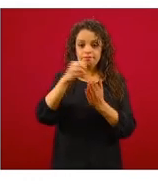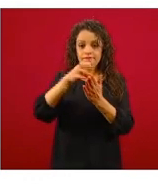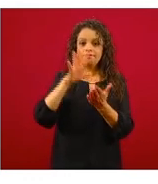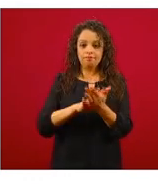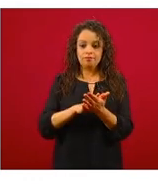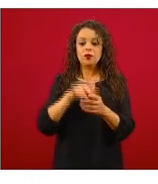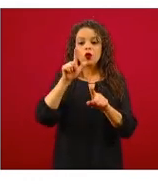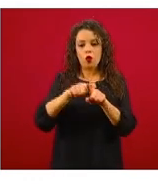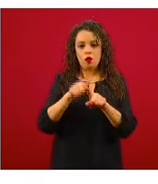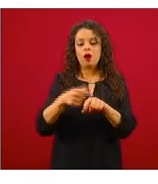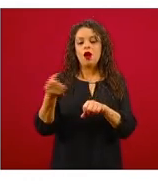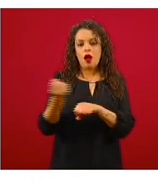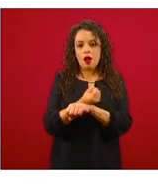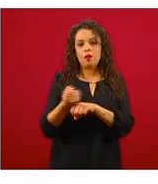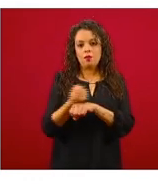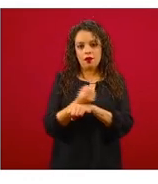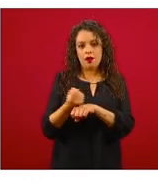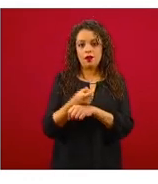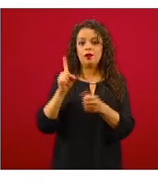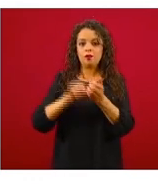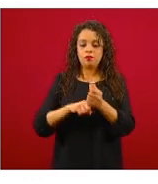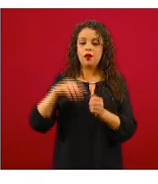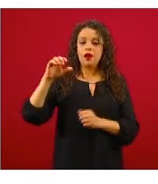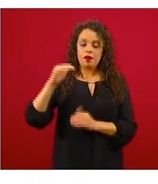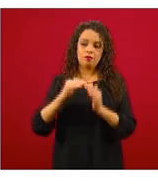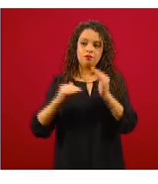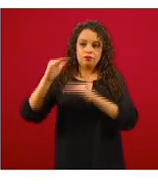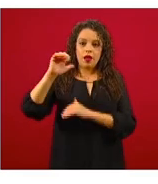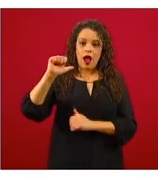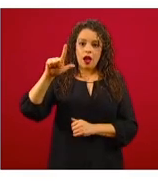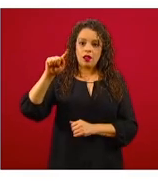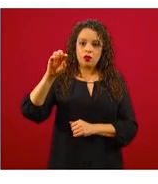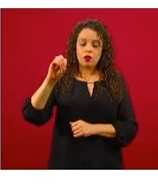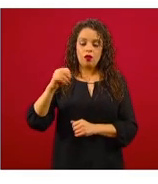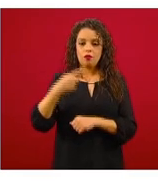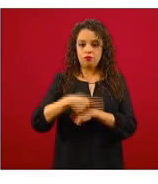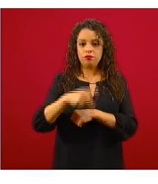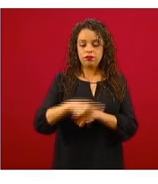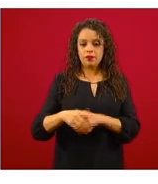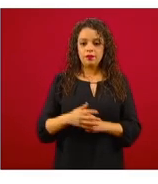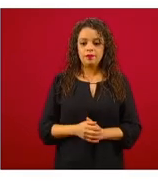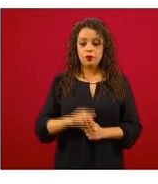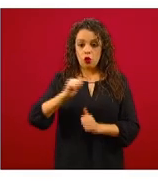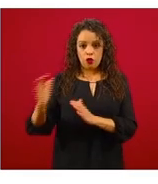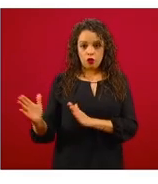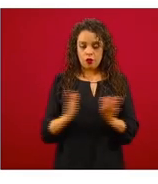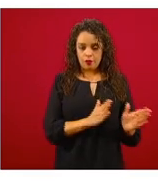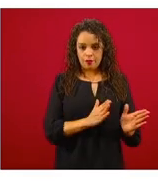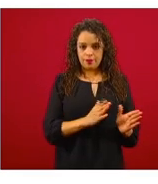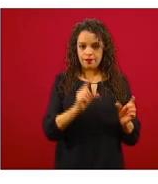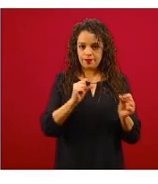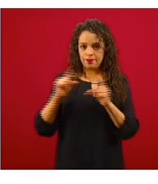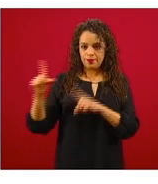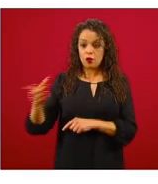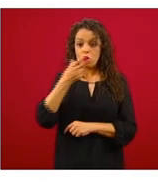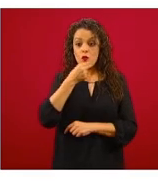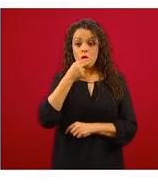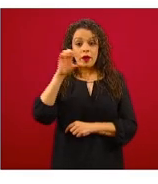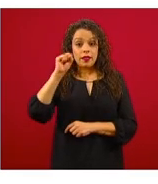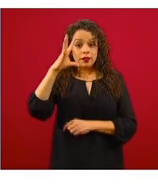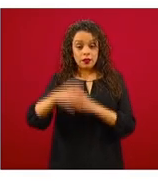of COVID-19. So you have that in yellow as high risk. This is another example for a man who's 75 years